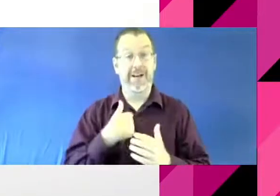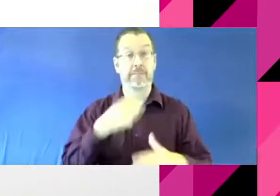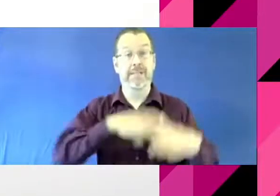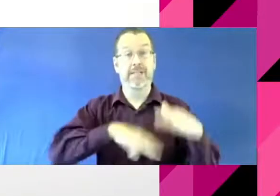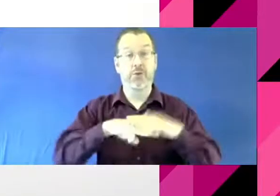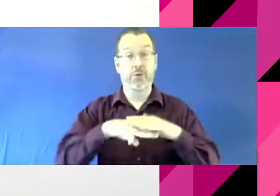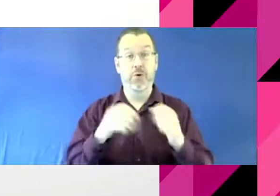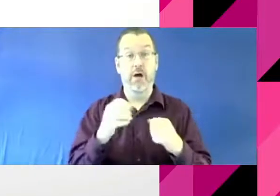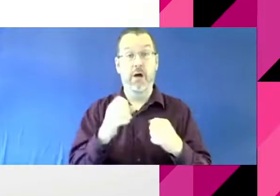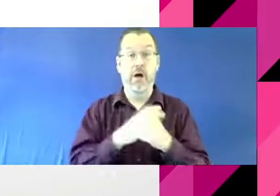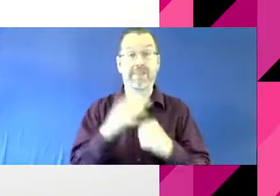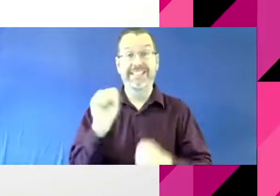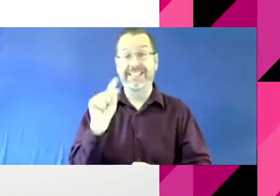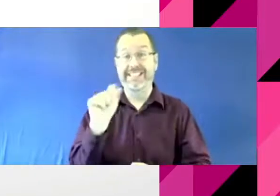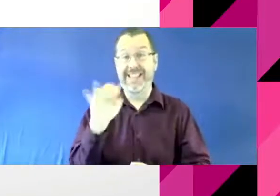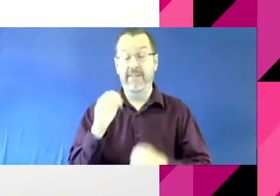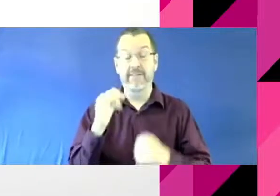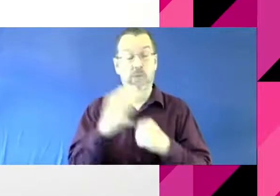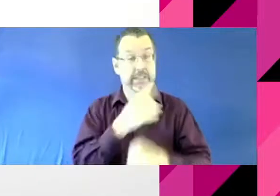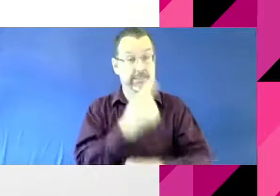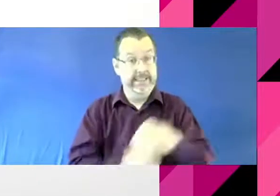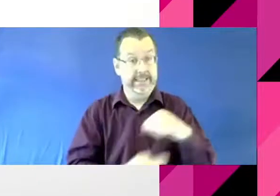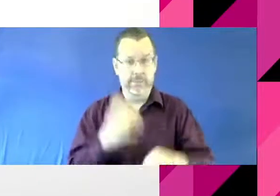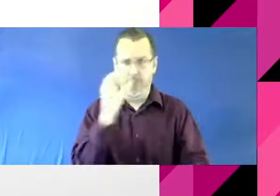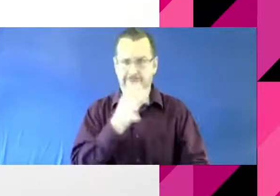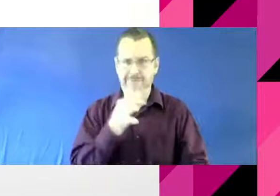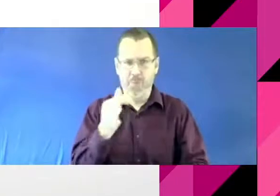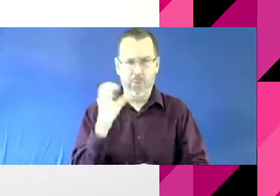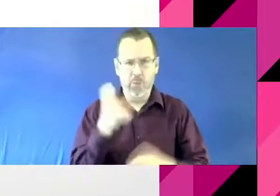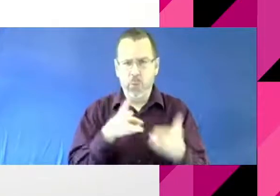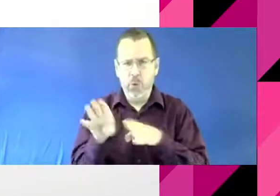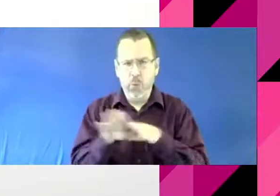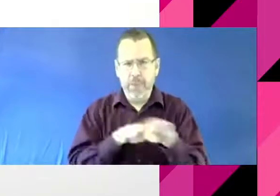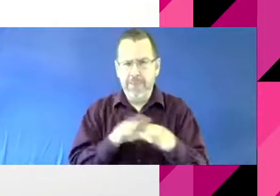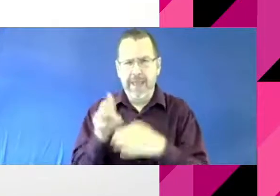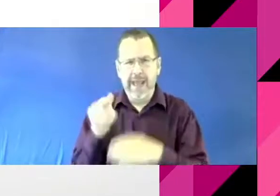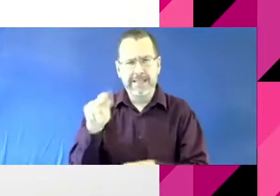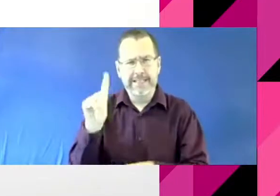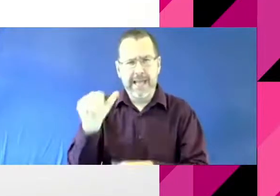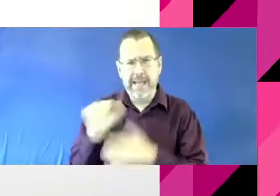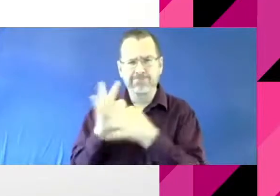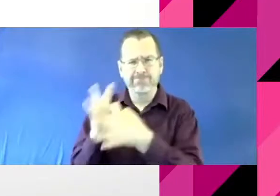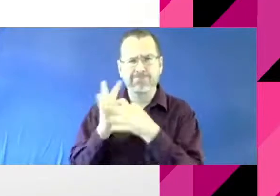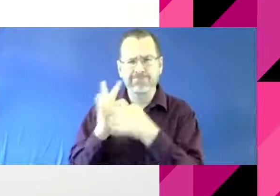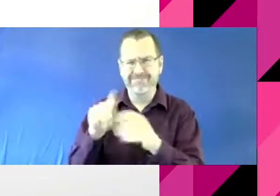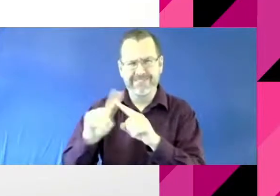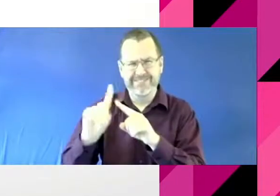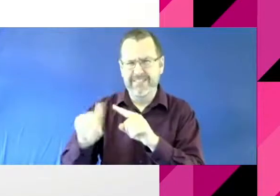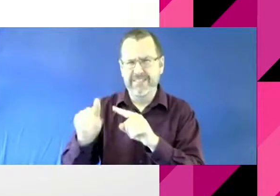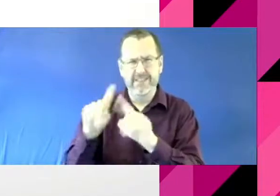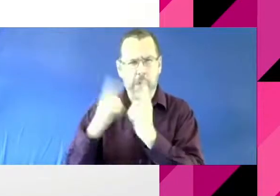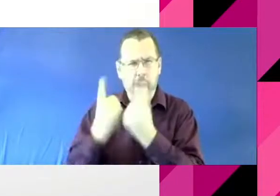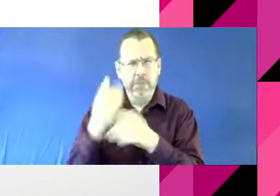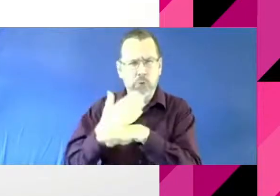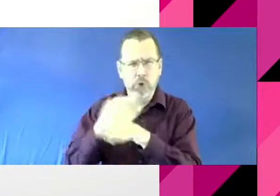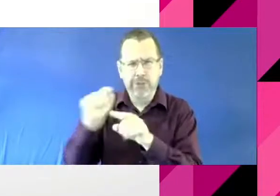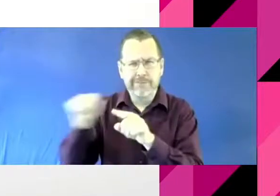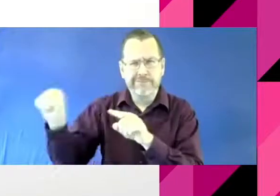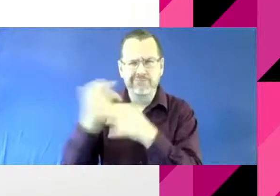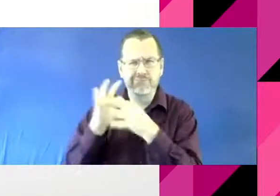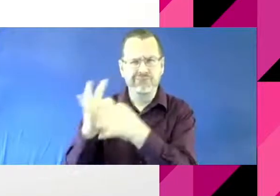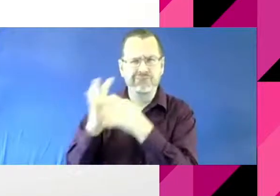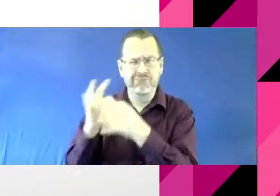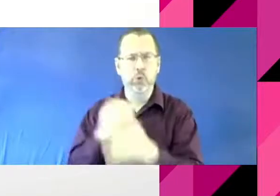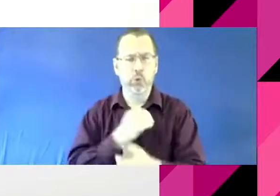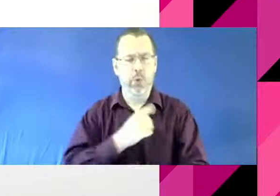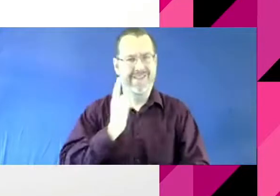for Disability, I'm looking forward to working with the NDA across all its various functions to advise on matters